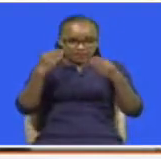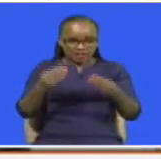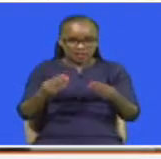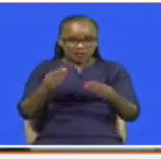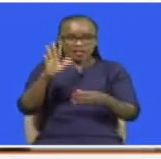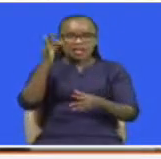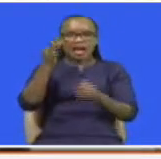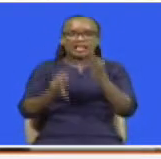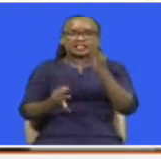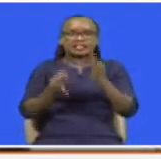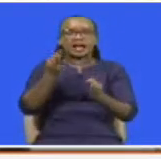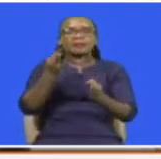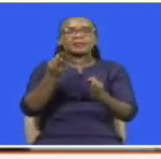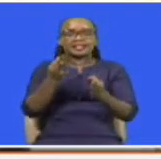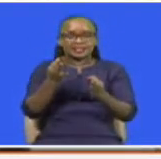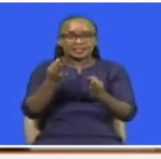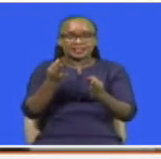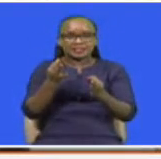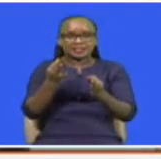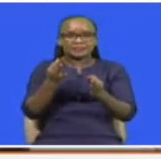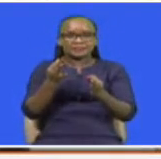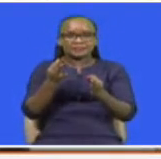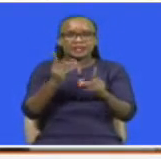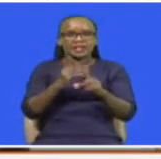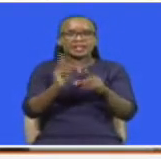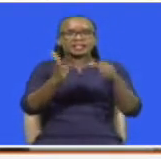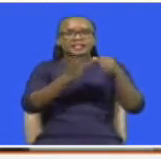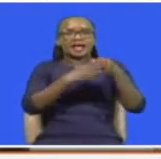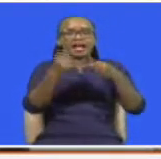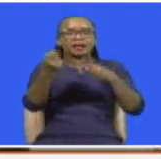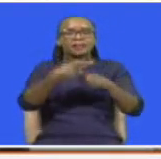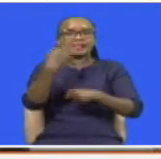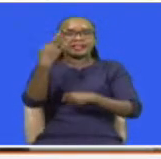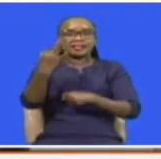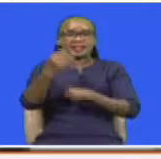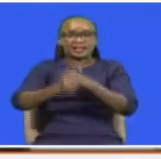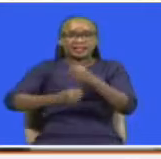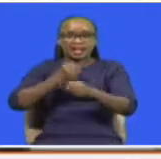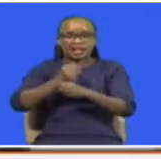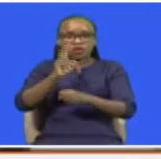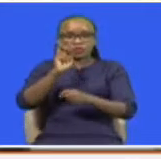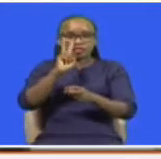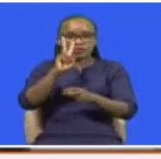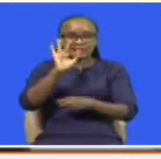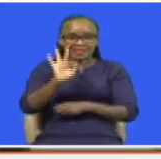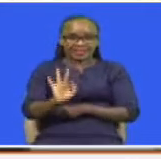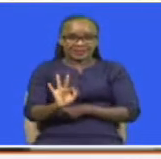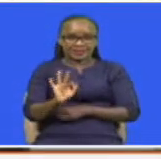her judgment on and before 9th March 2023.